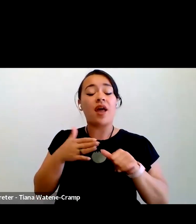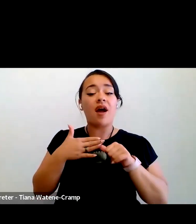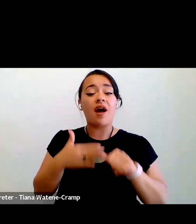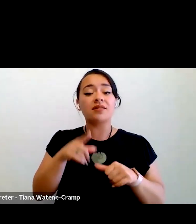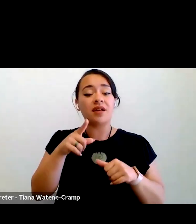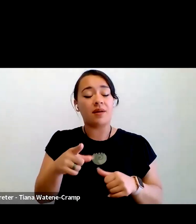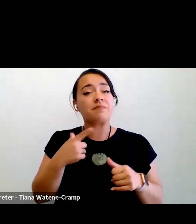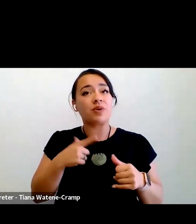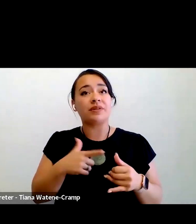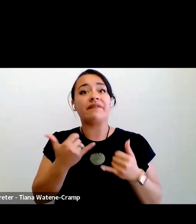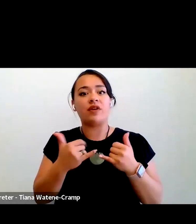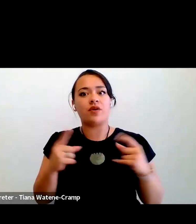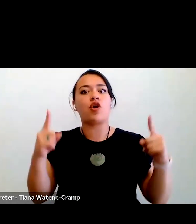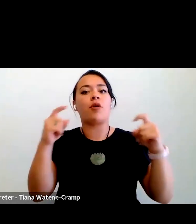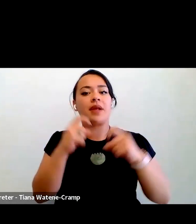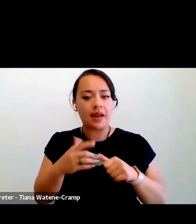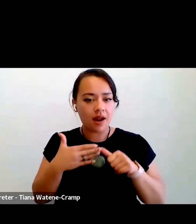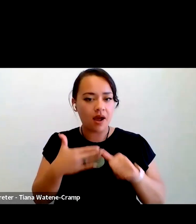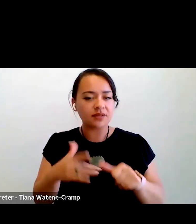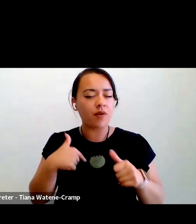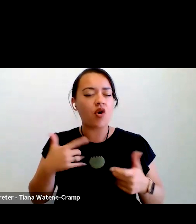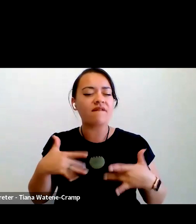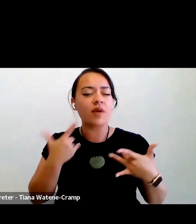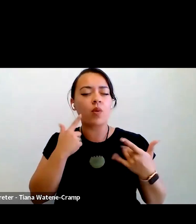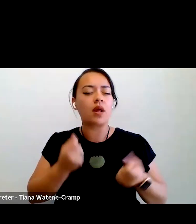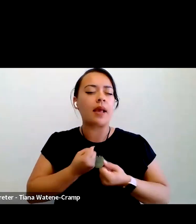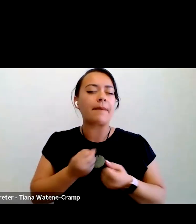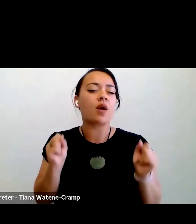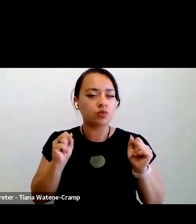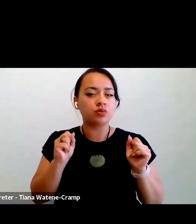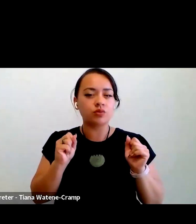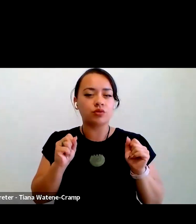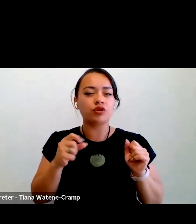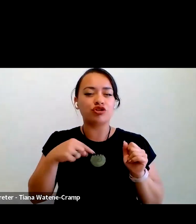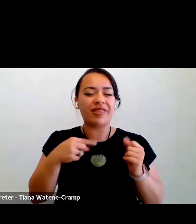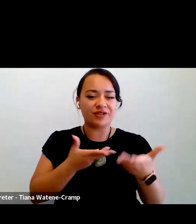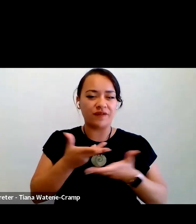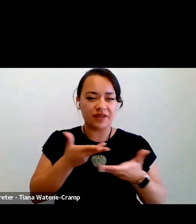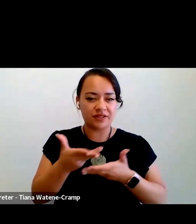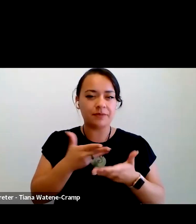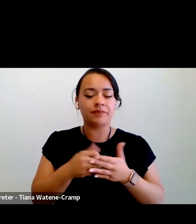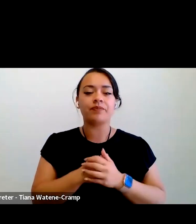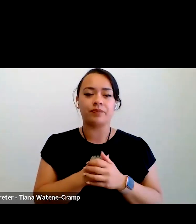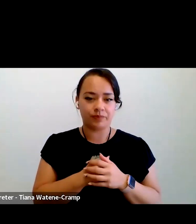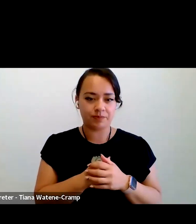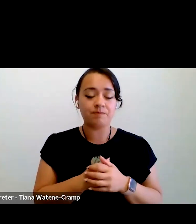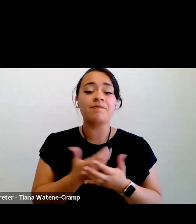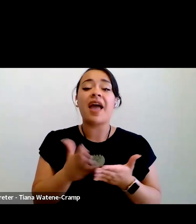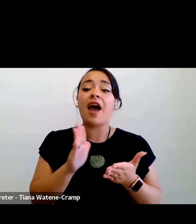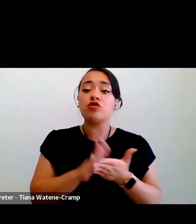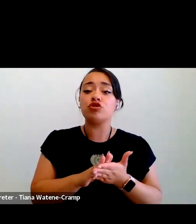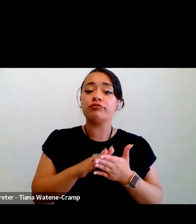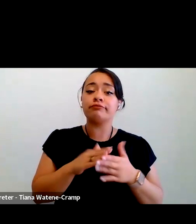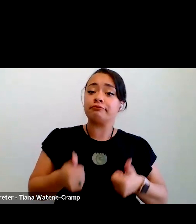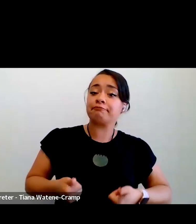emerge more strongly over the next hour or so. So just quickly, some principles that I feel are real enablers of success when you're